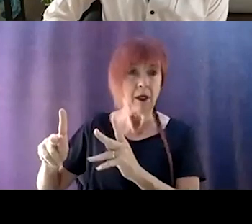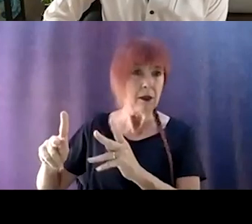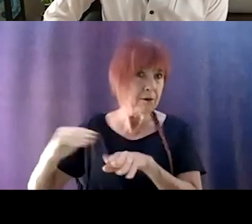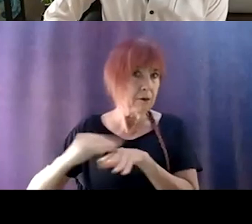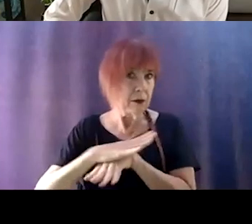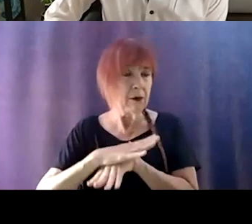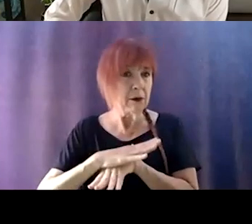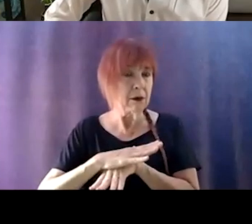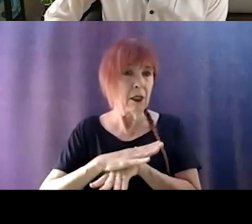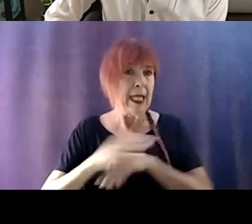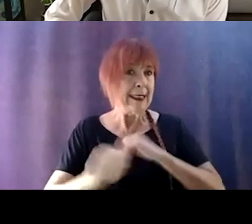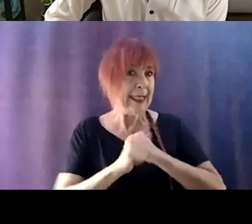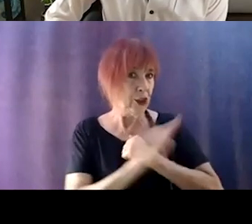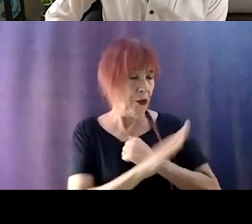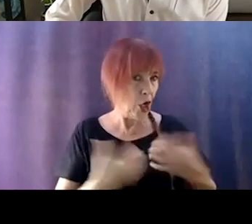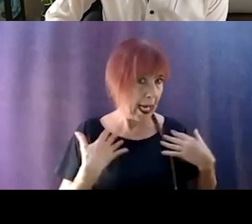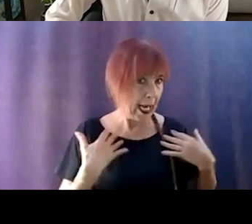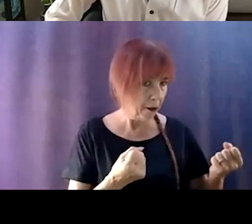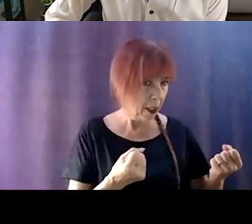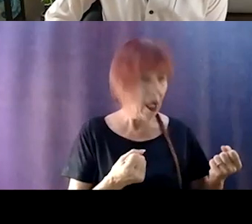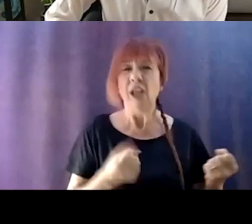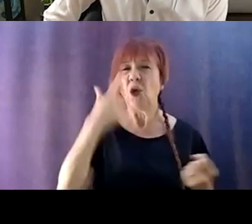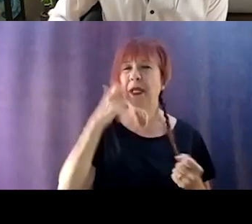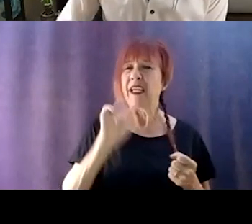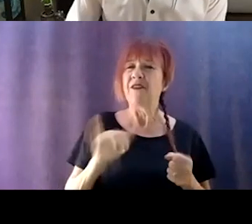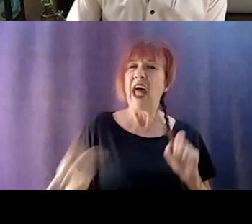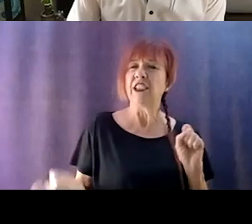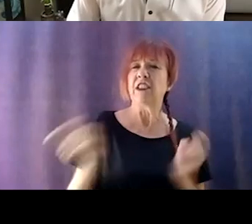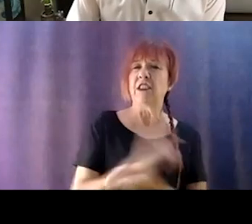So because of that massive shift, and because this is happening for